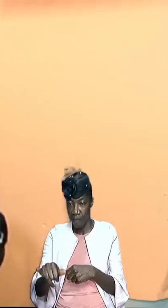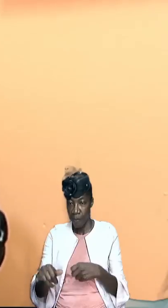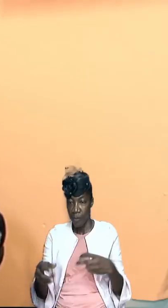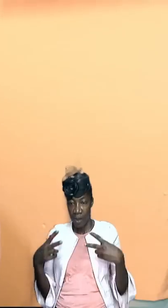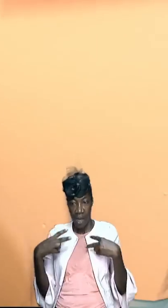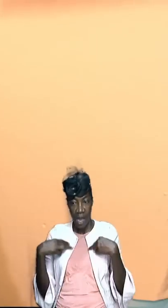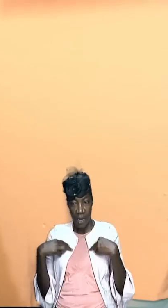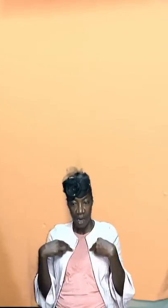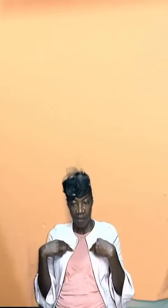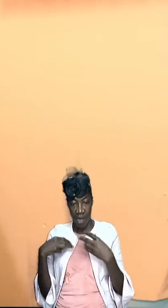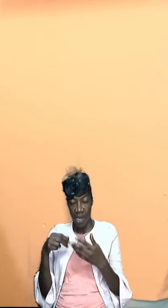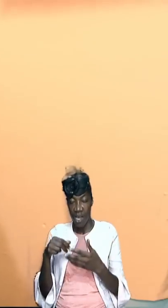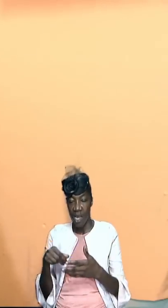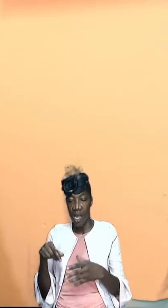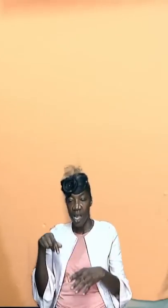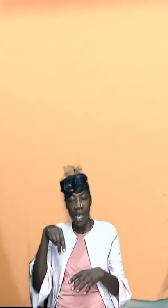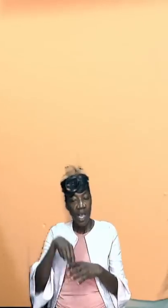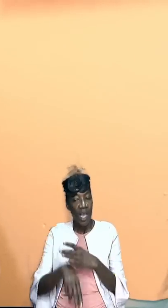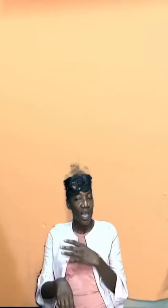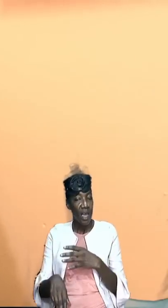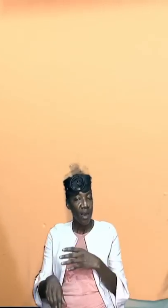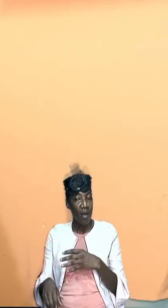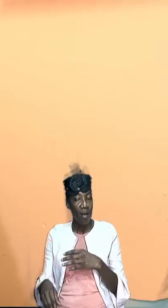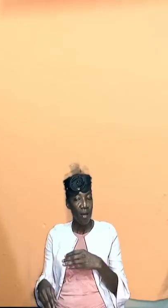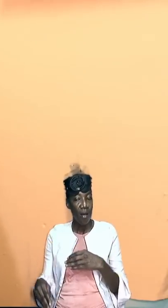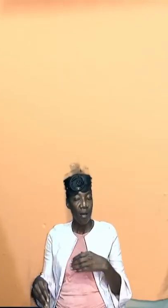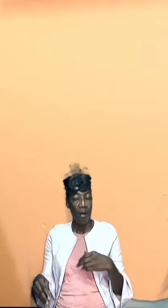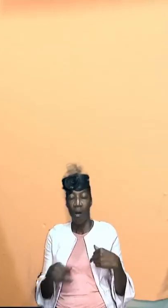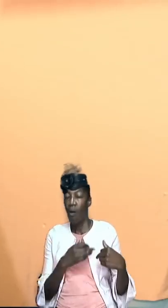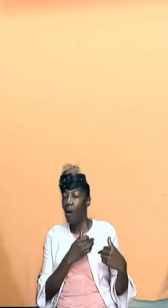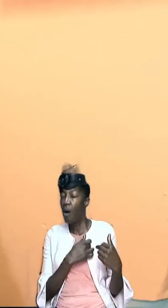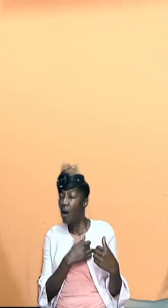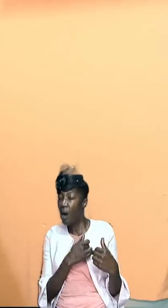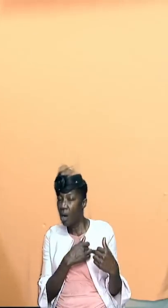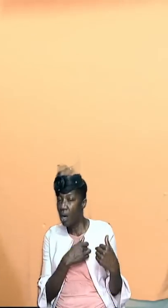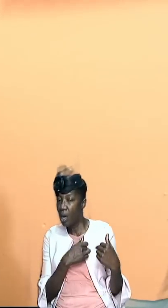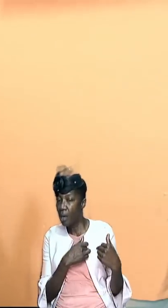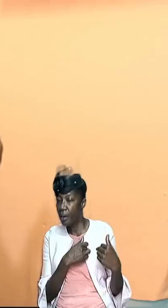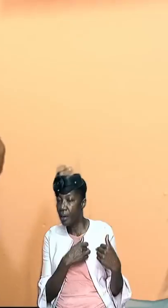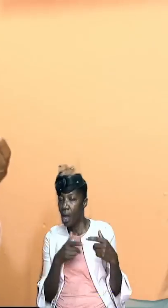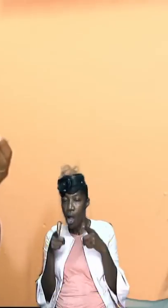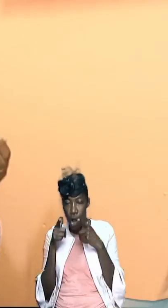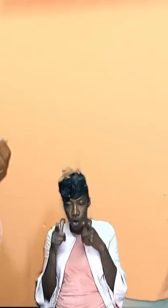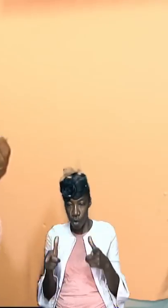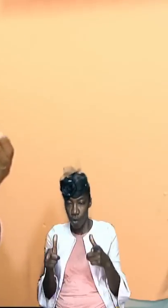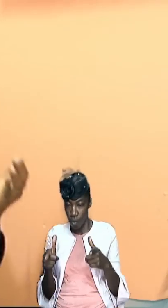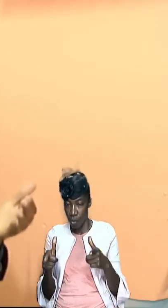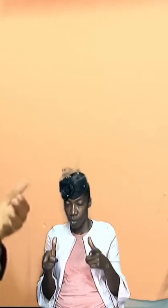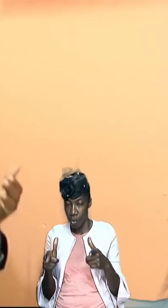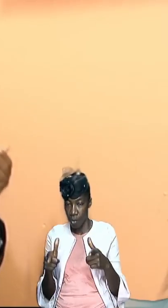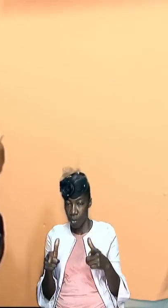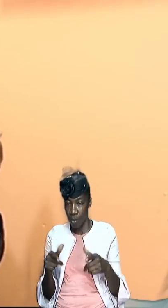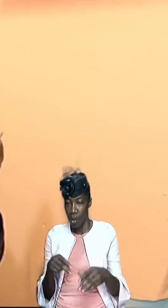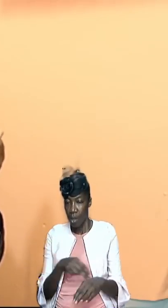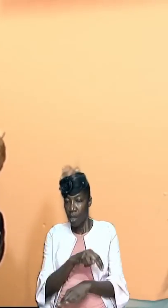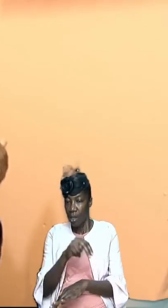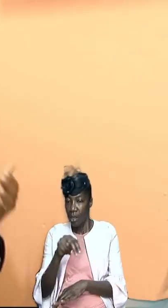have it riveted in our consciousness, just to look at